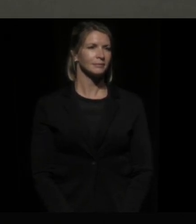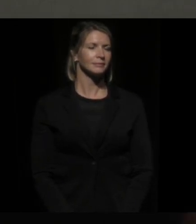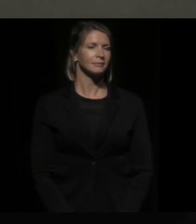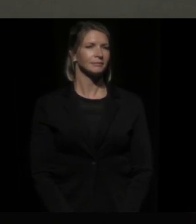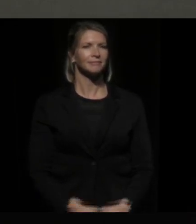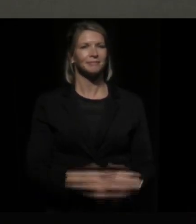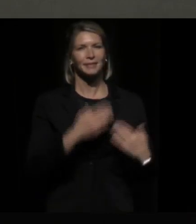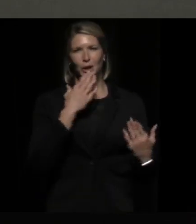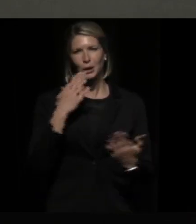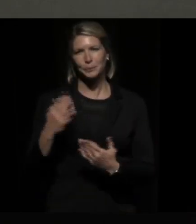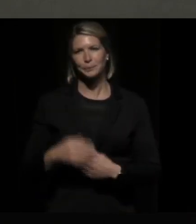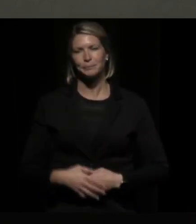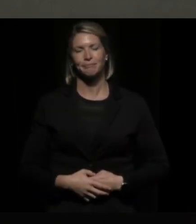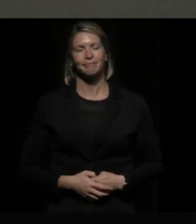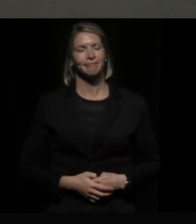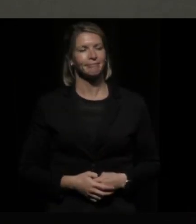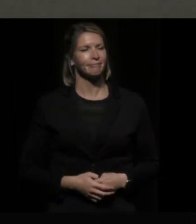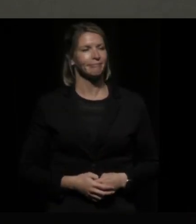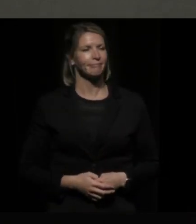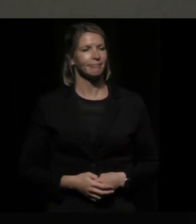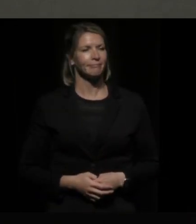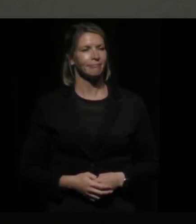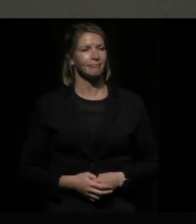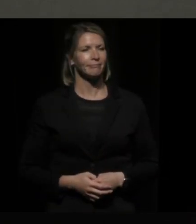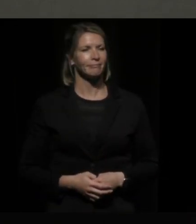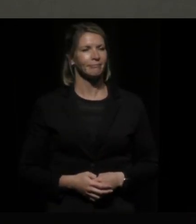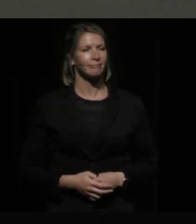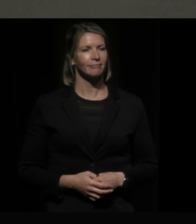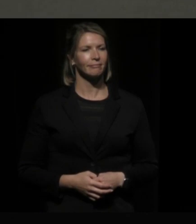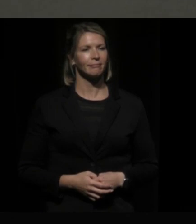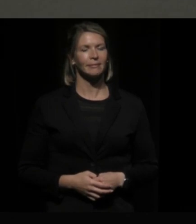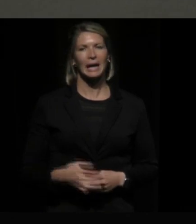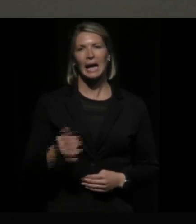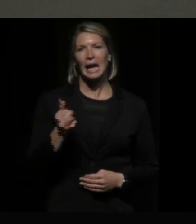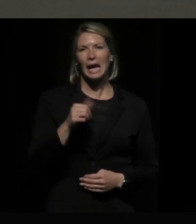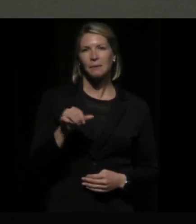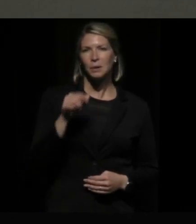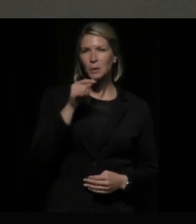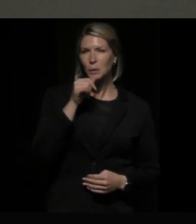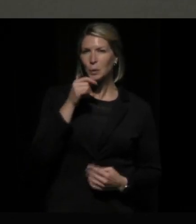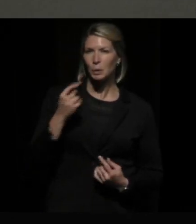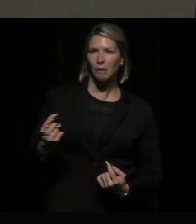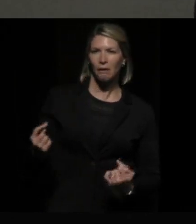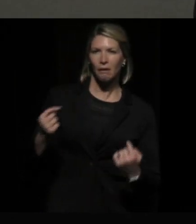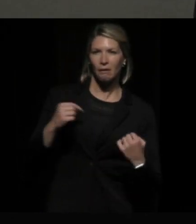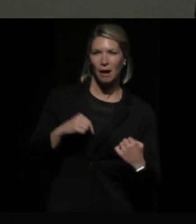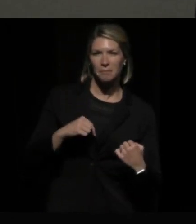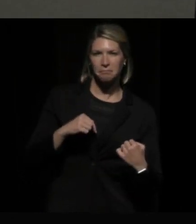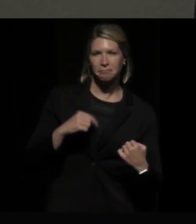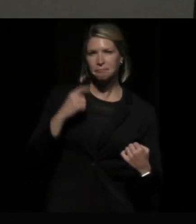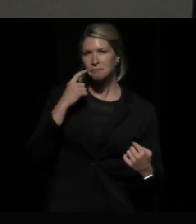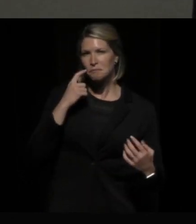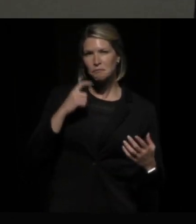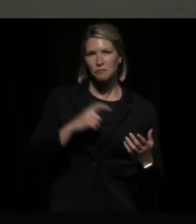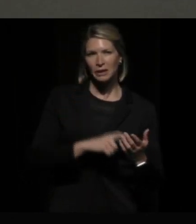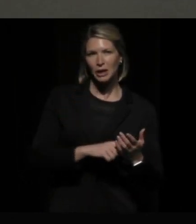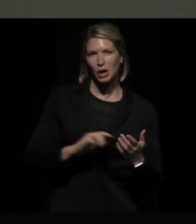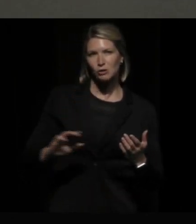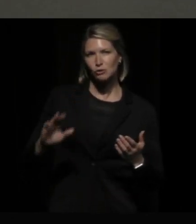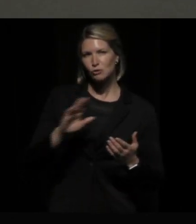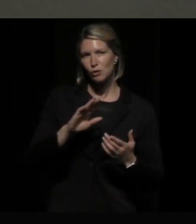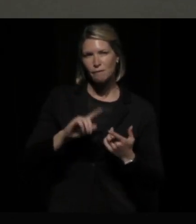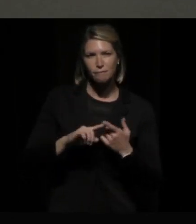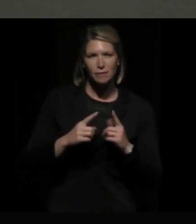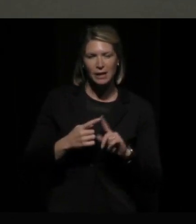Thank you. To those who took the time to prepare nominations recognizing the accomplishments of your peers, we